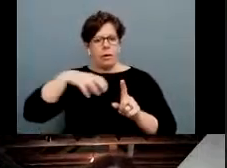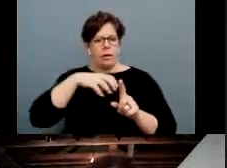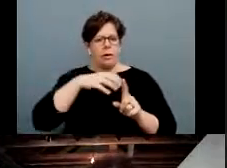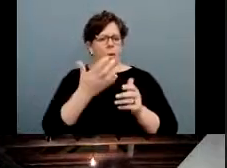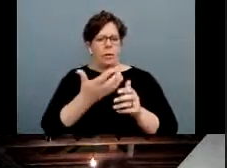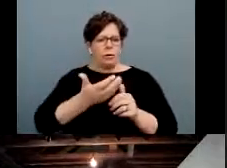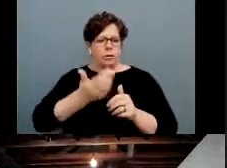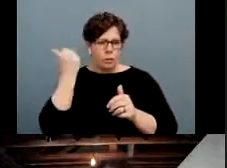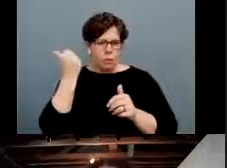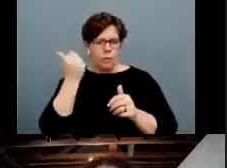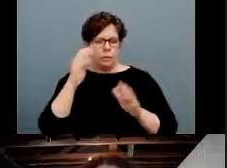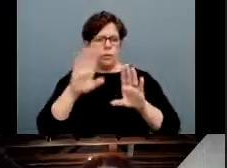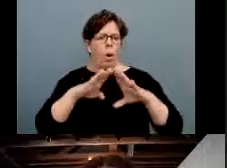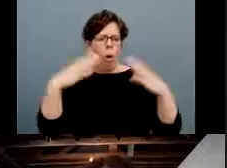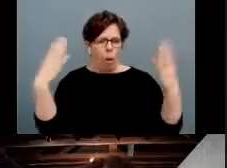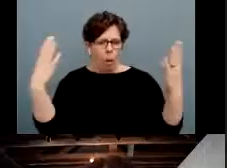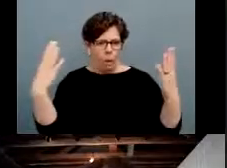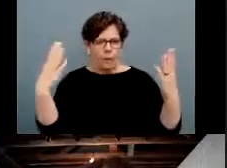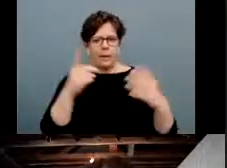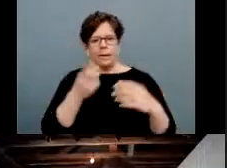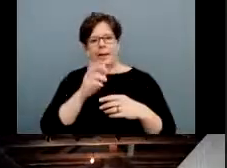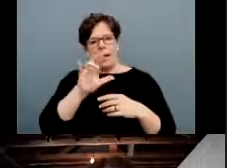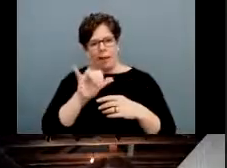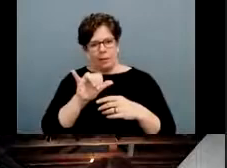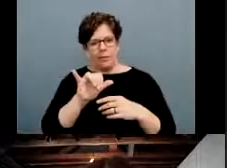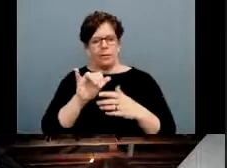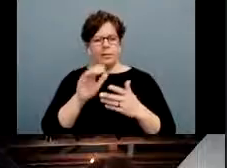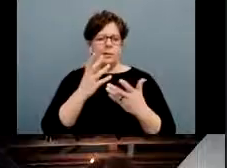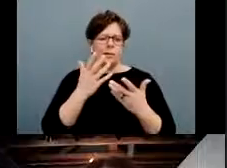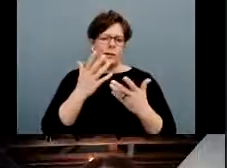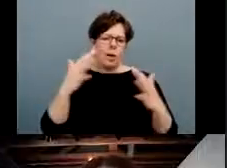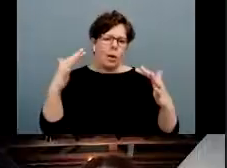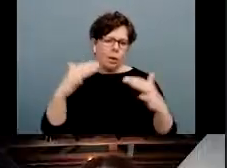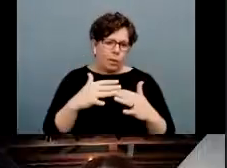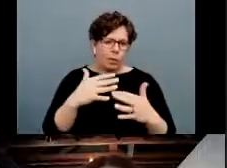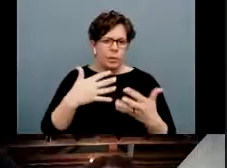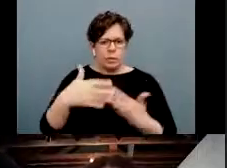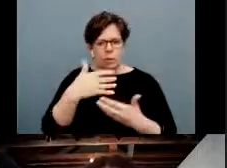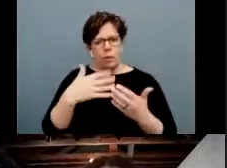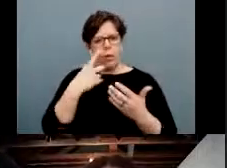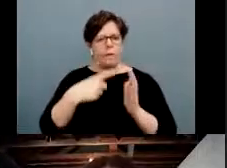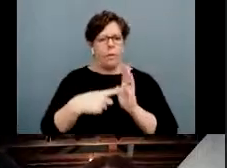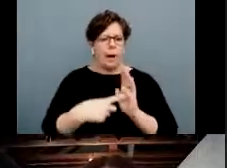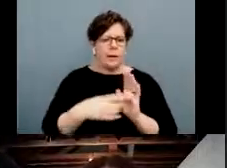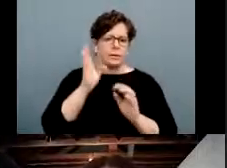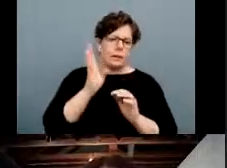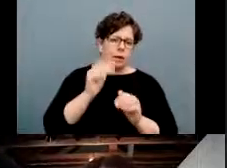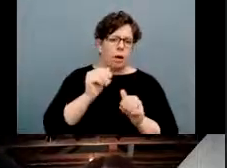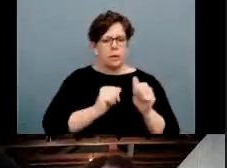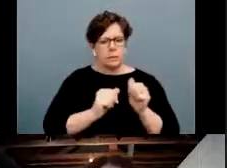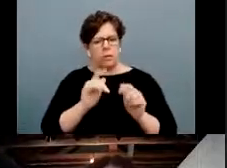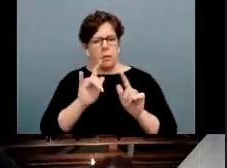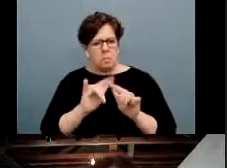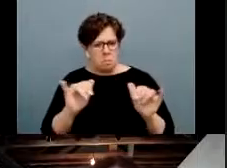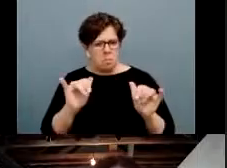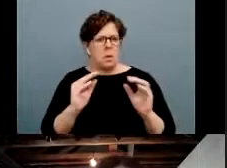this beautiful open gallery space that can serve as a gathering space for exhibitions, talks, performances, and